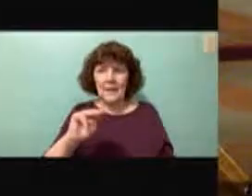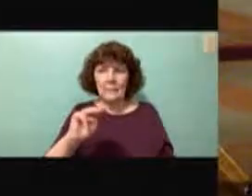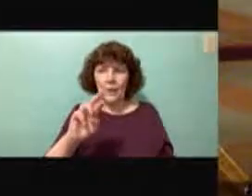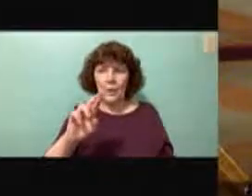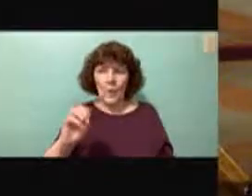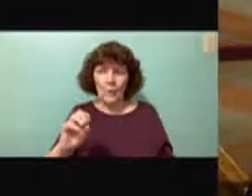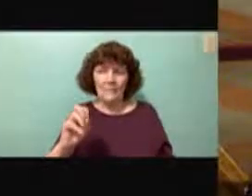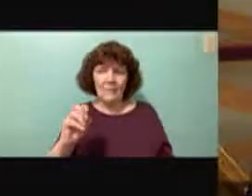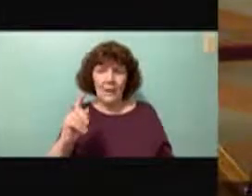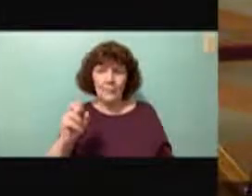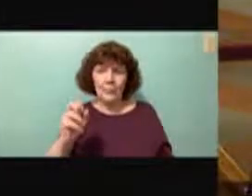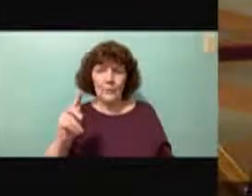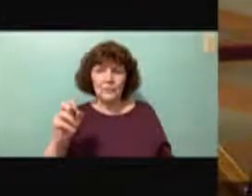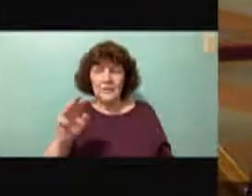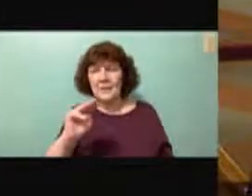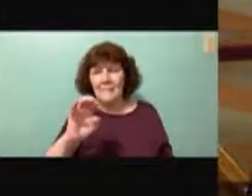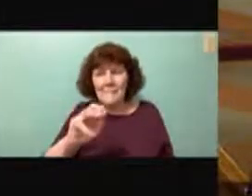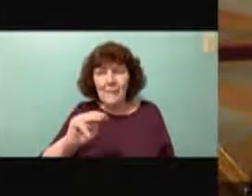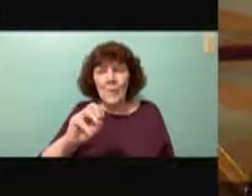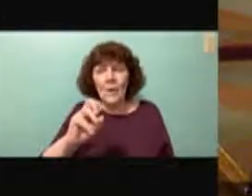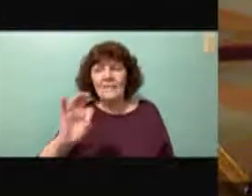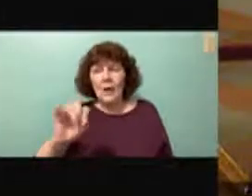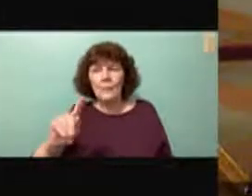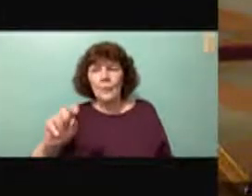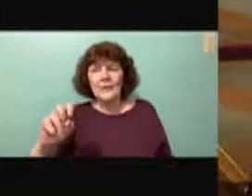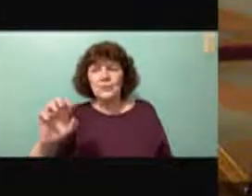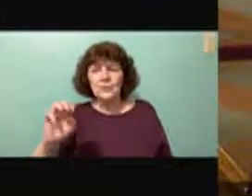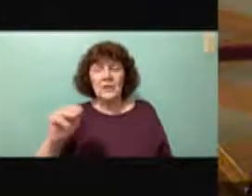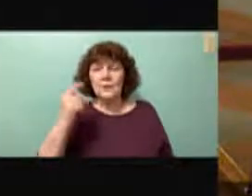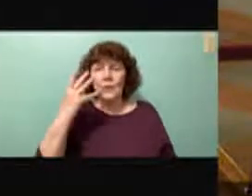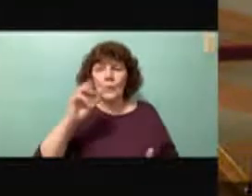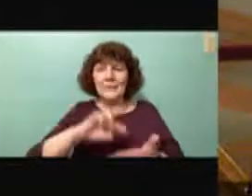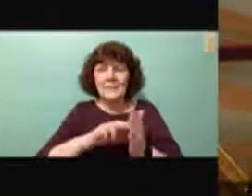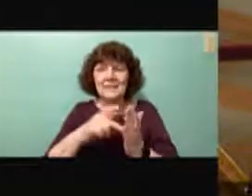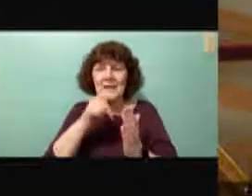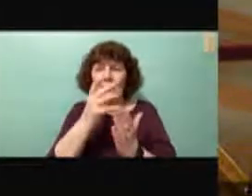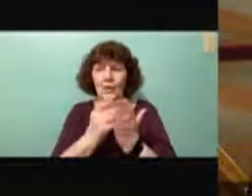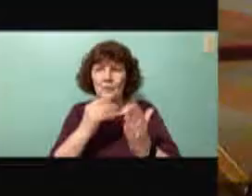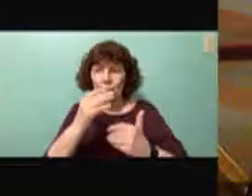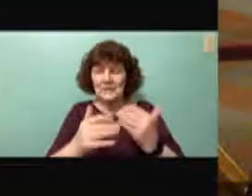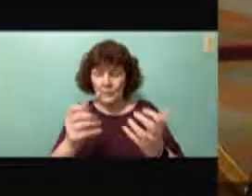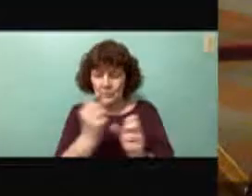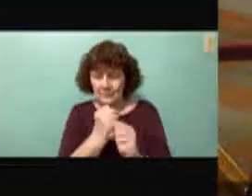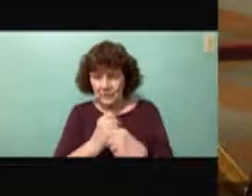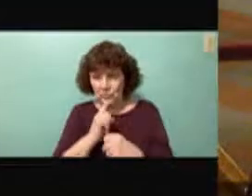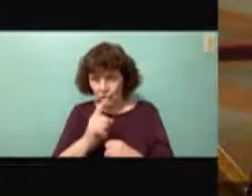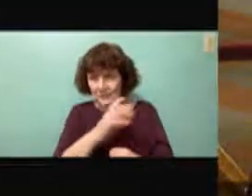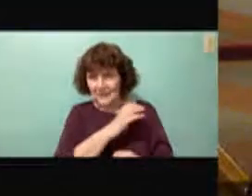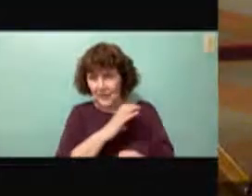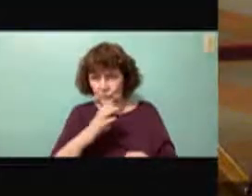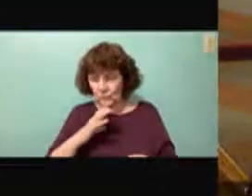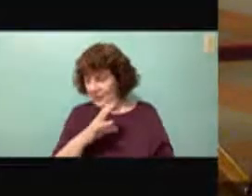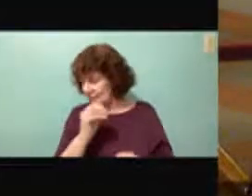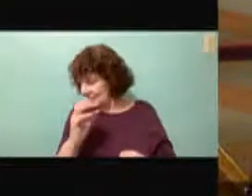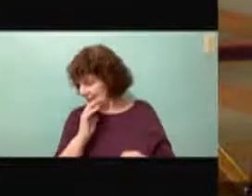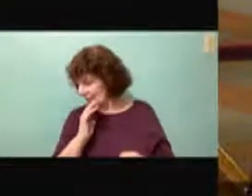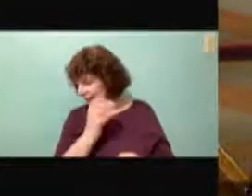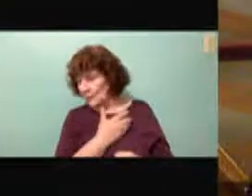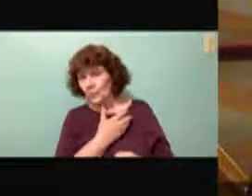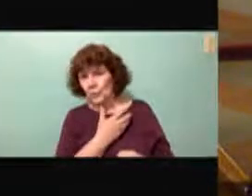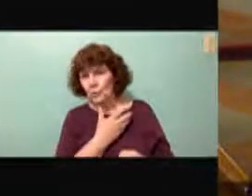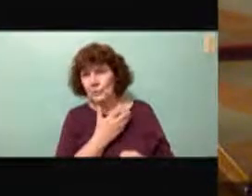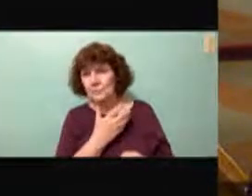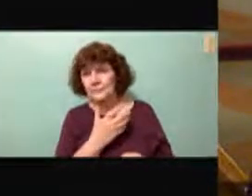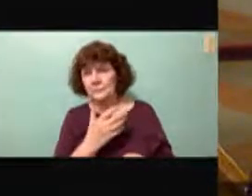they mean by not part of the process, but I wanted to ensure council and our constituents